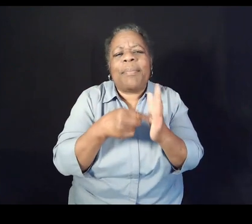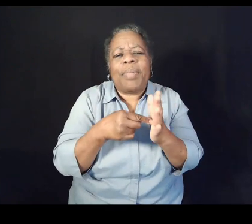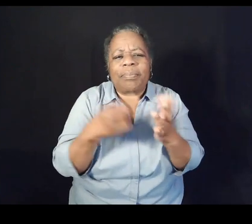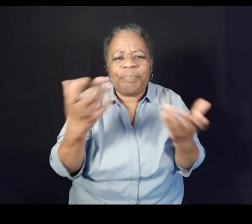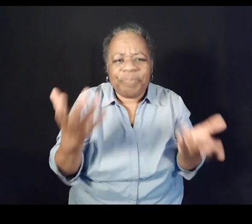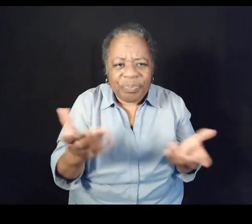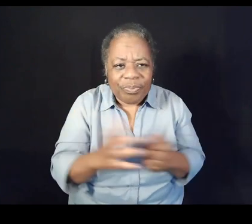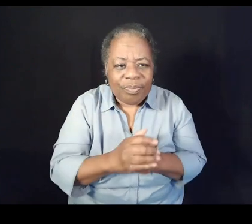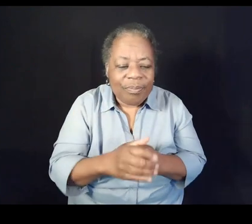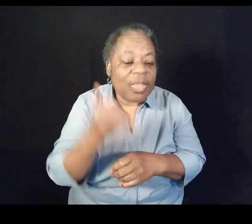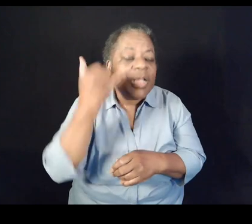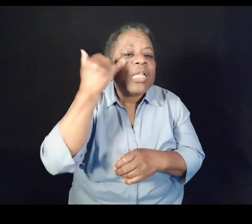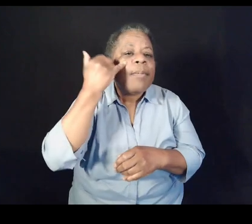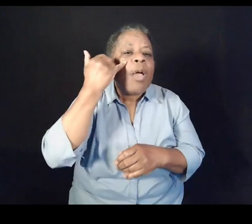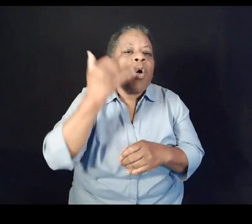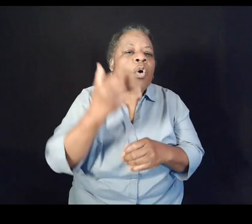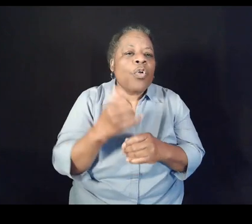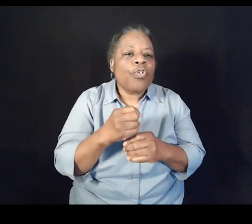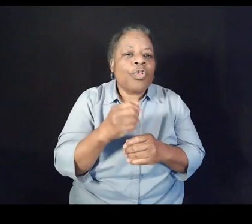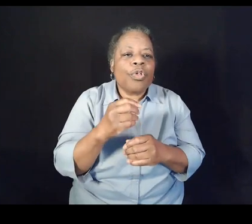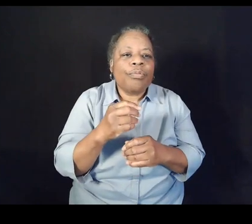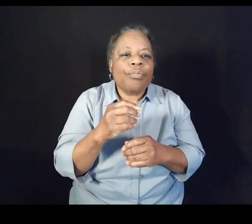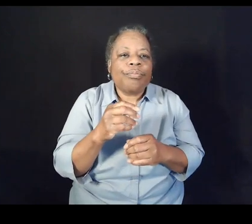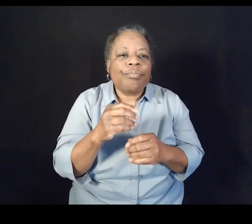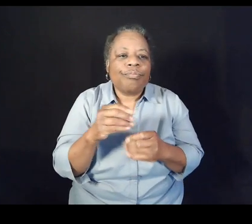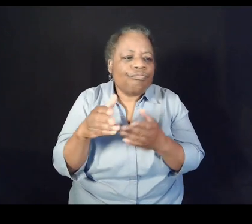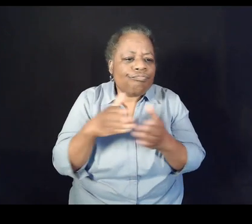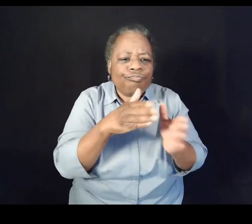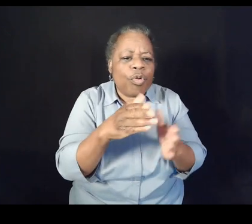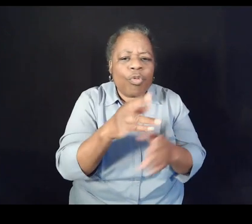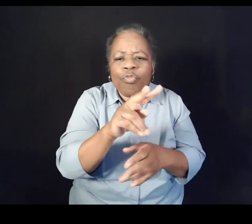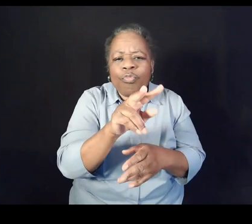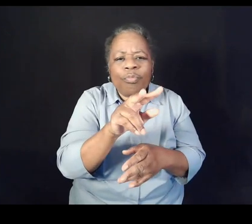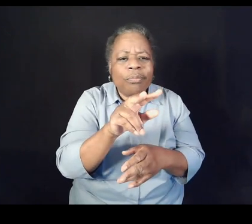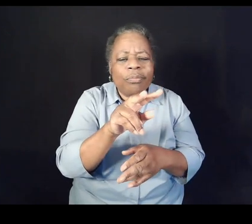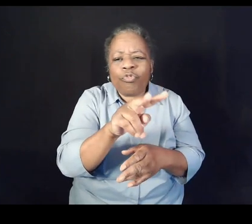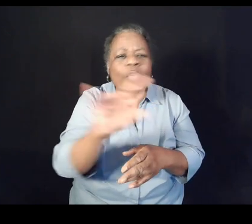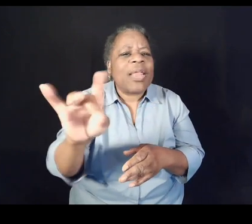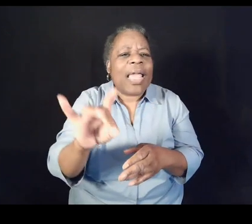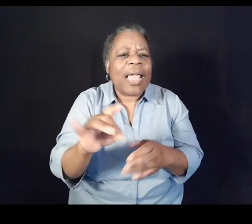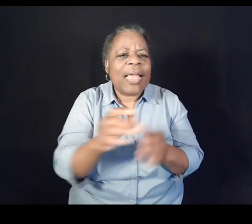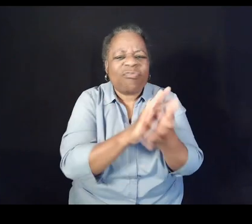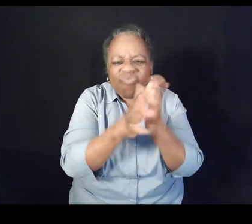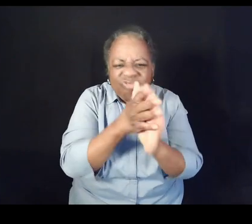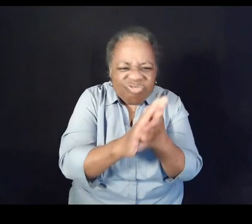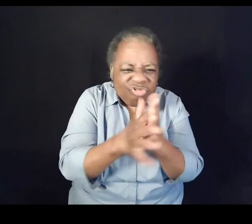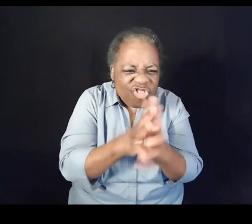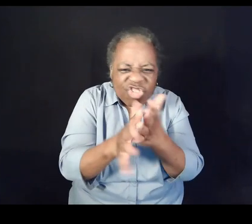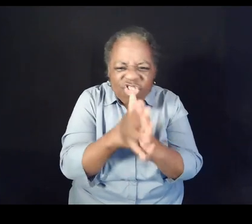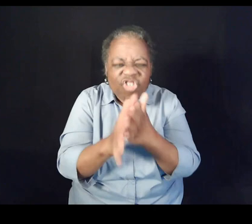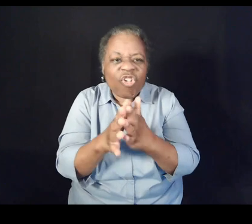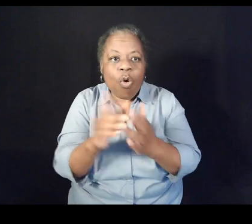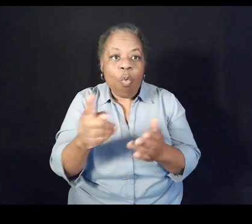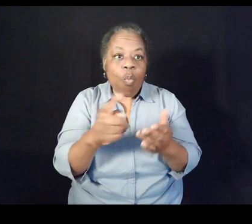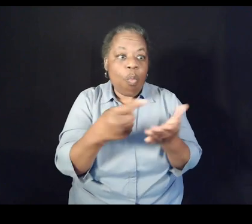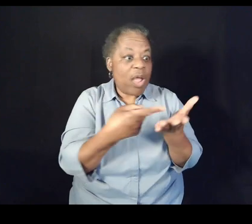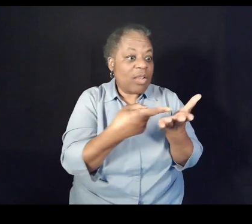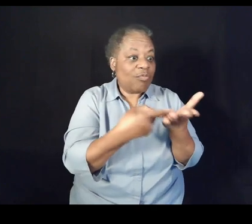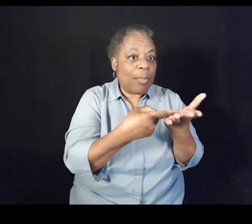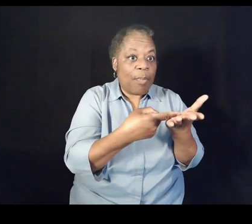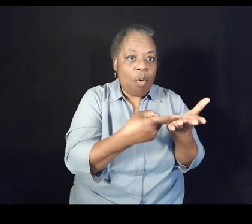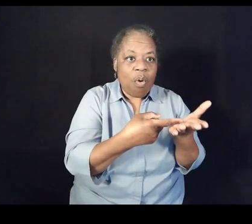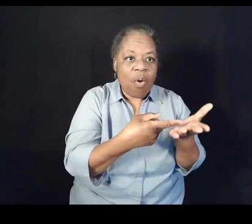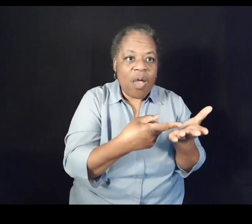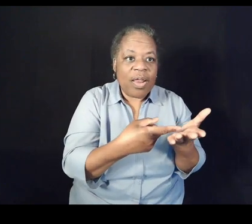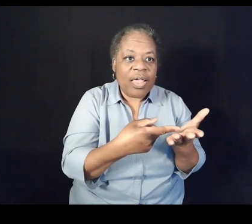There's a traffic jam on Route 28 near the Woburn Interchange. Now, according to one report, there was a collision between a